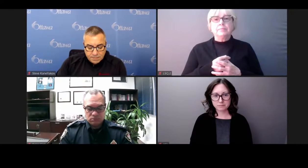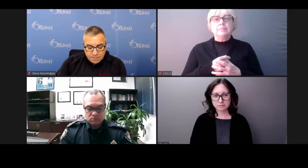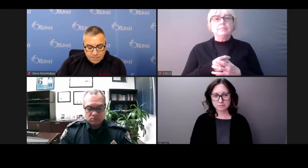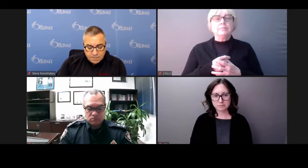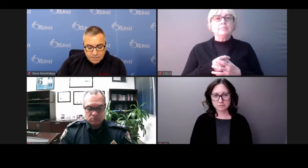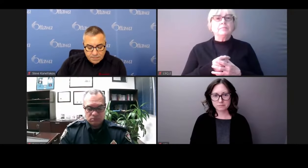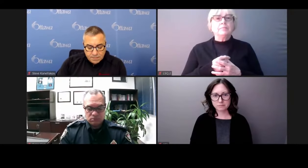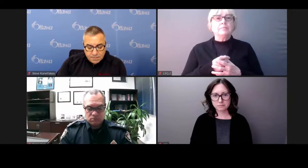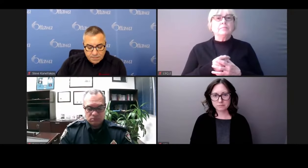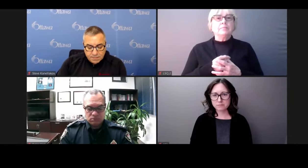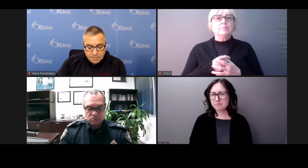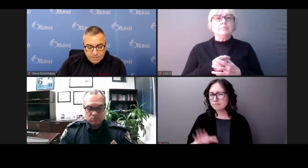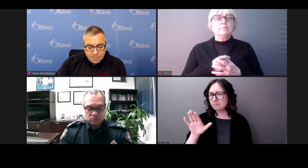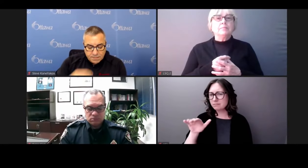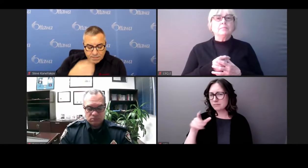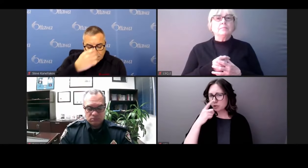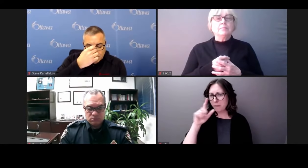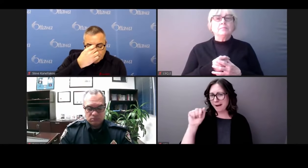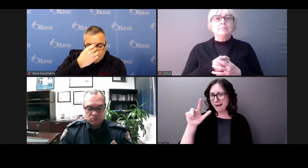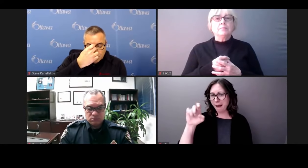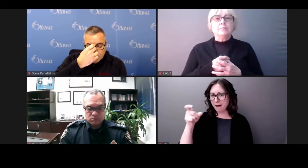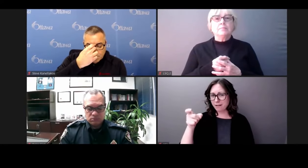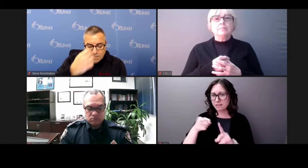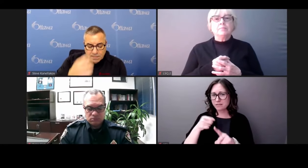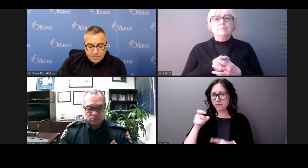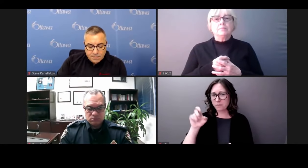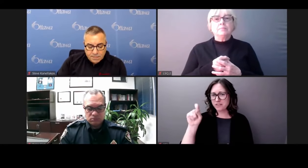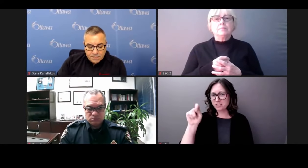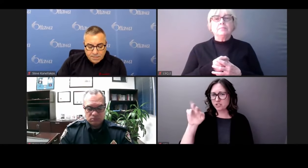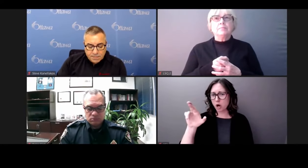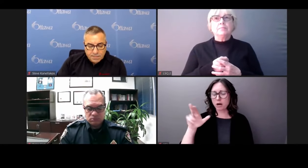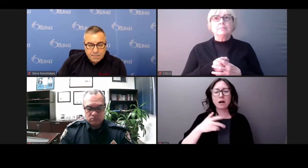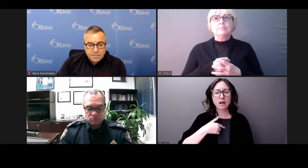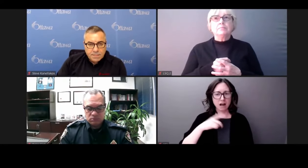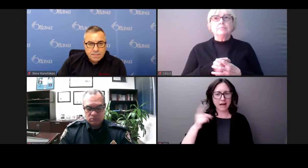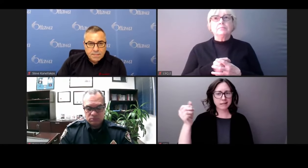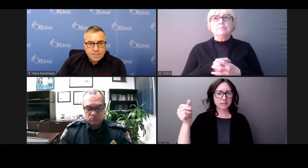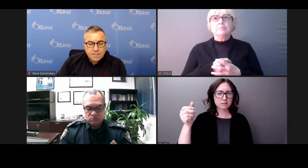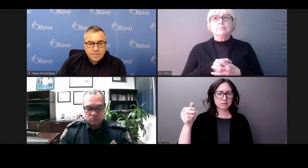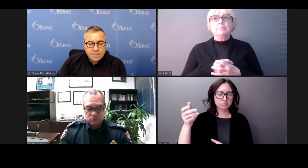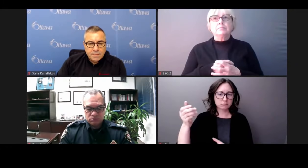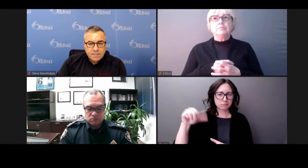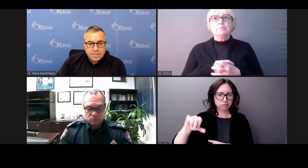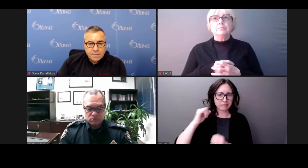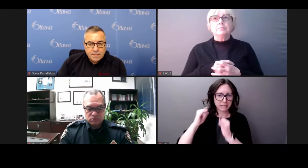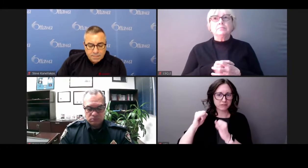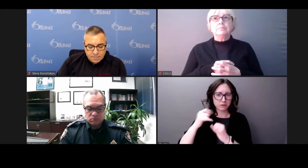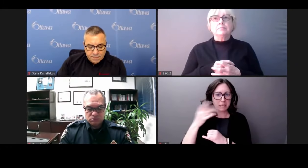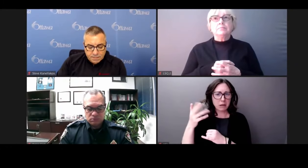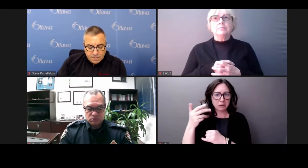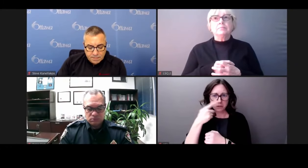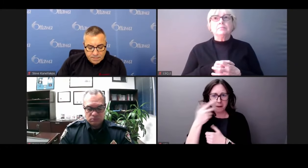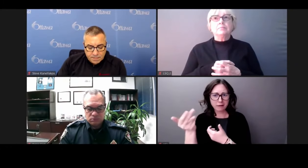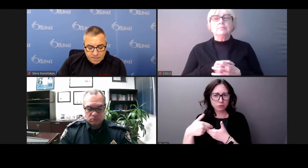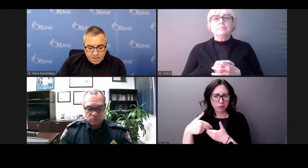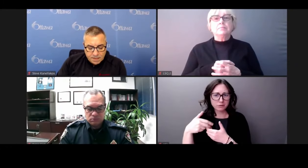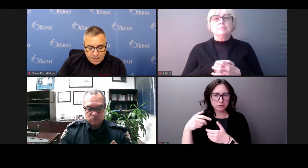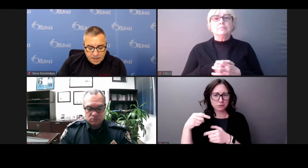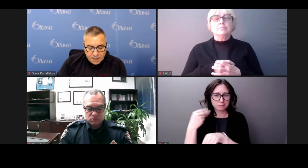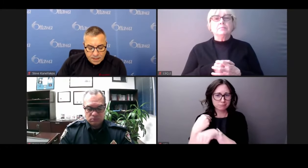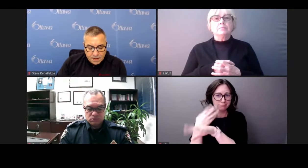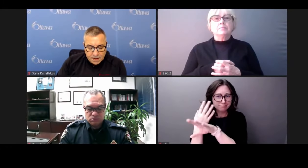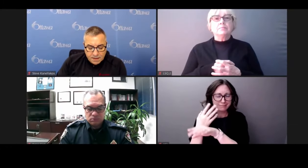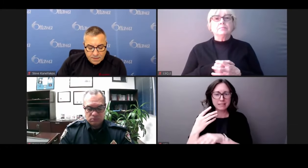Can we also have Alex from the Star? I turned down the interview saying come to the press conference, so I don't want to mislead him. So if we can have him after